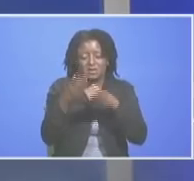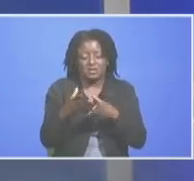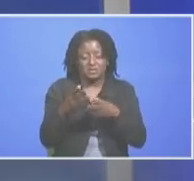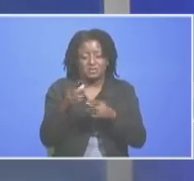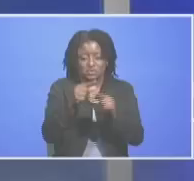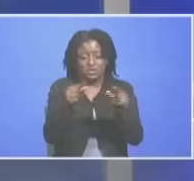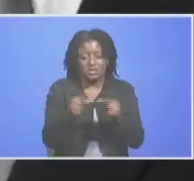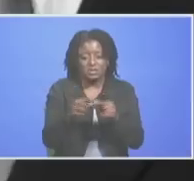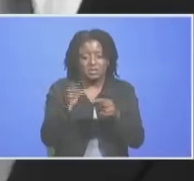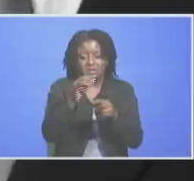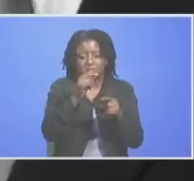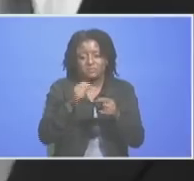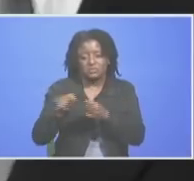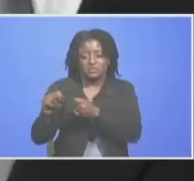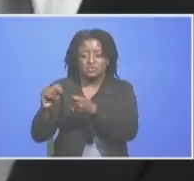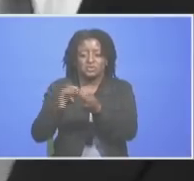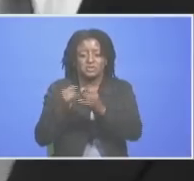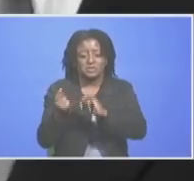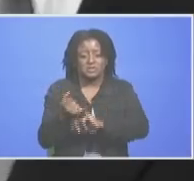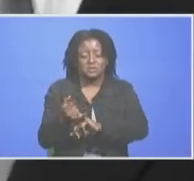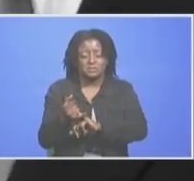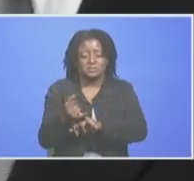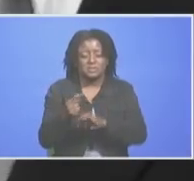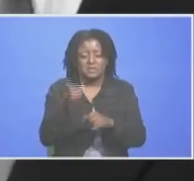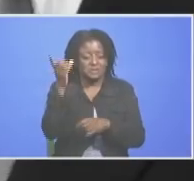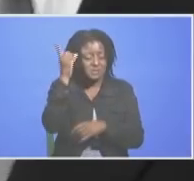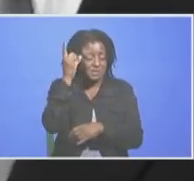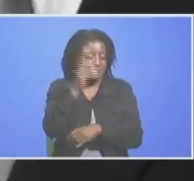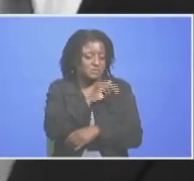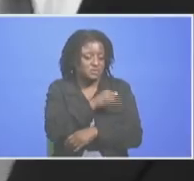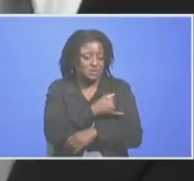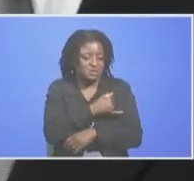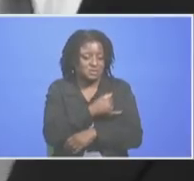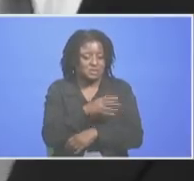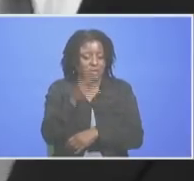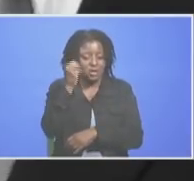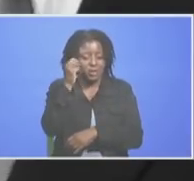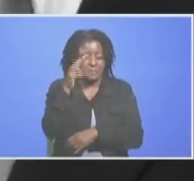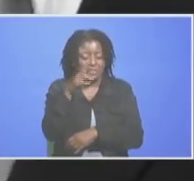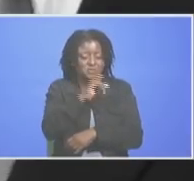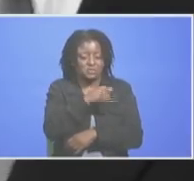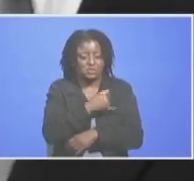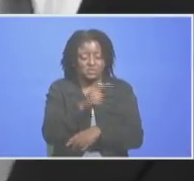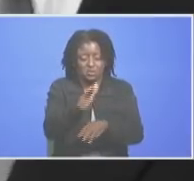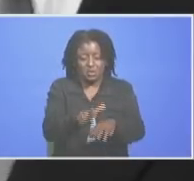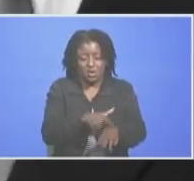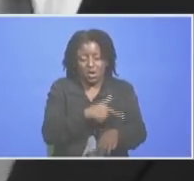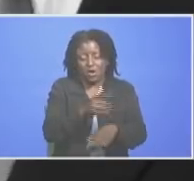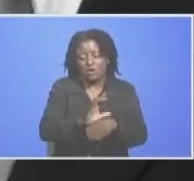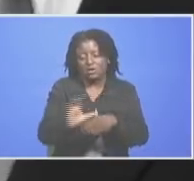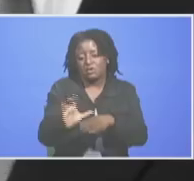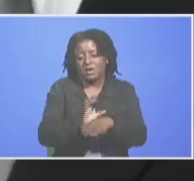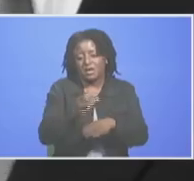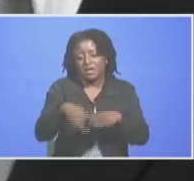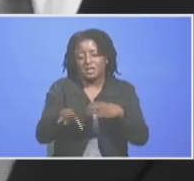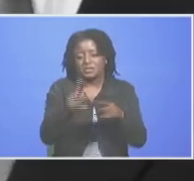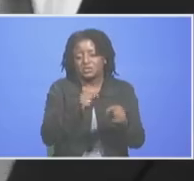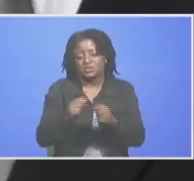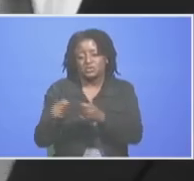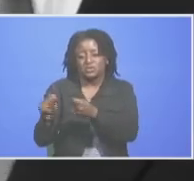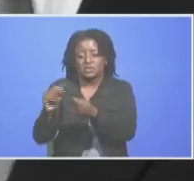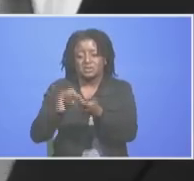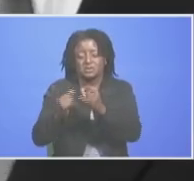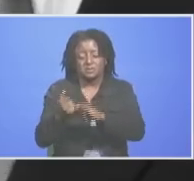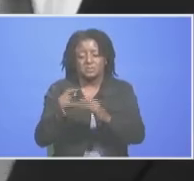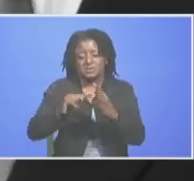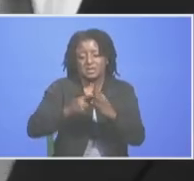L. Johnson. Tourism executives detailed in a statement today that Mr. Johnson's long career in the tourism industry began